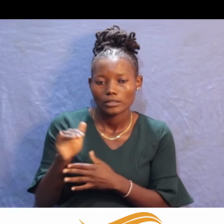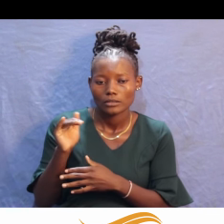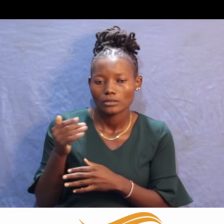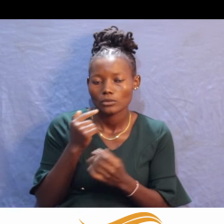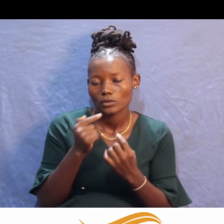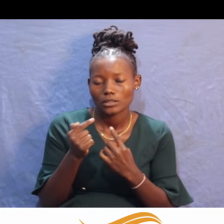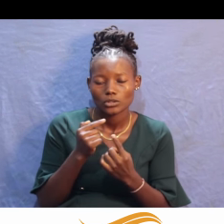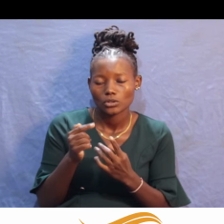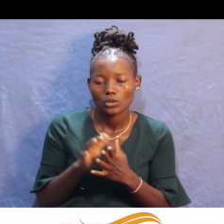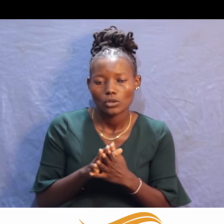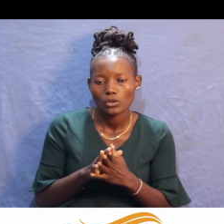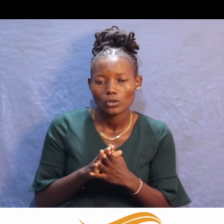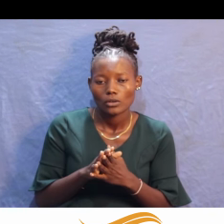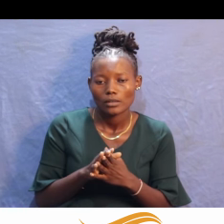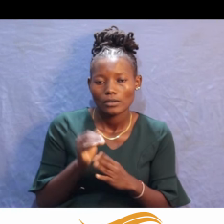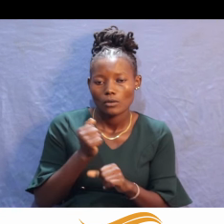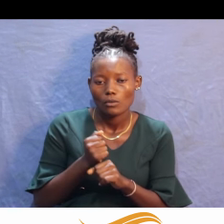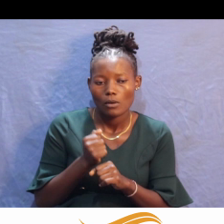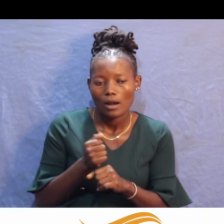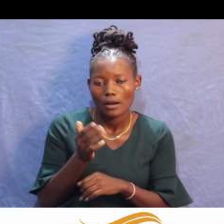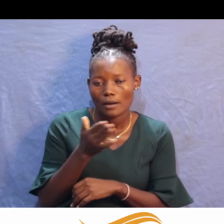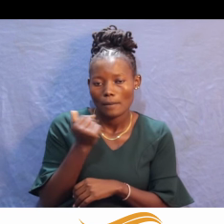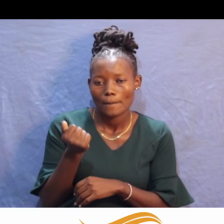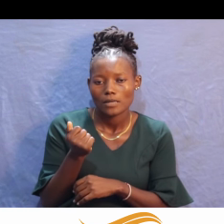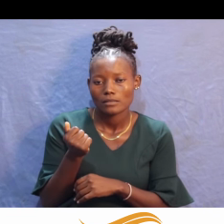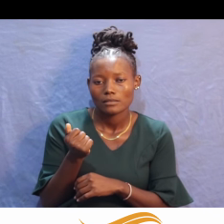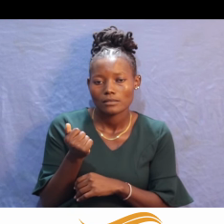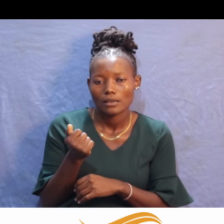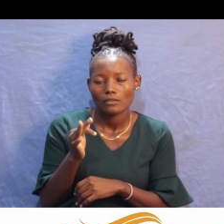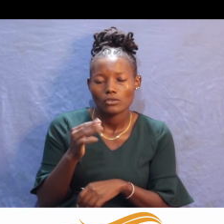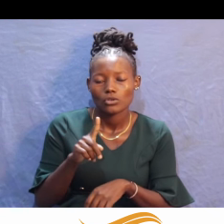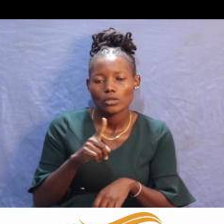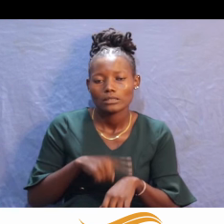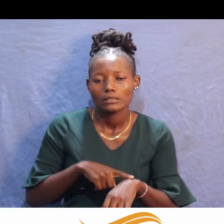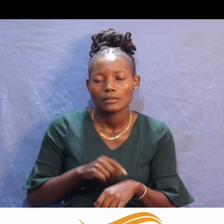here. They're functioning higher rate. They're able to put out more work per unit time.